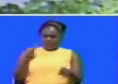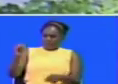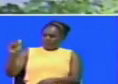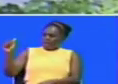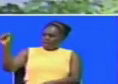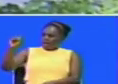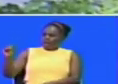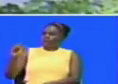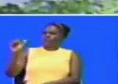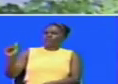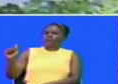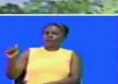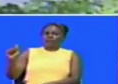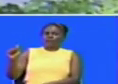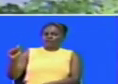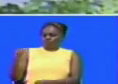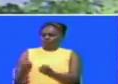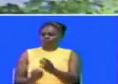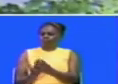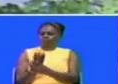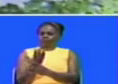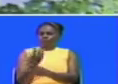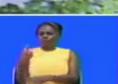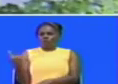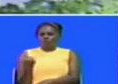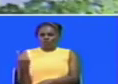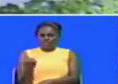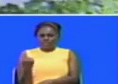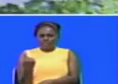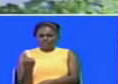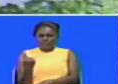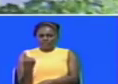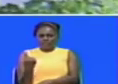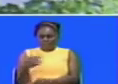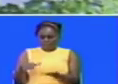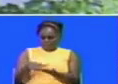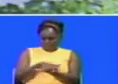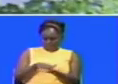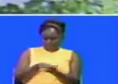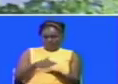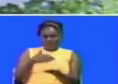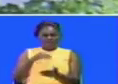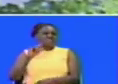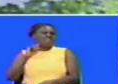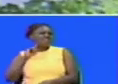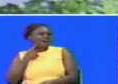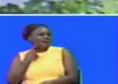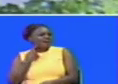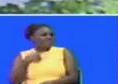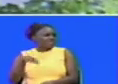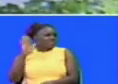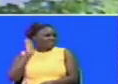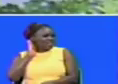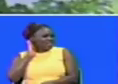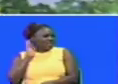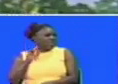group dynamics is just at the forming stage. And so at the forming stage, they will be nice to each other, those things you had